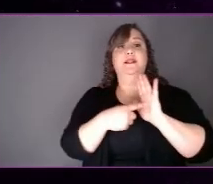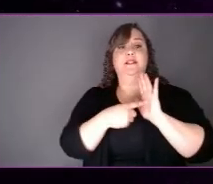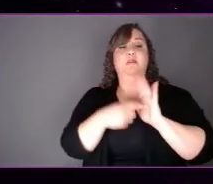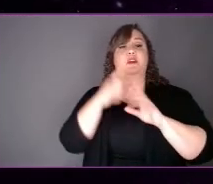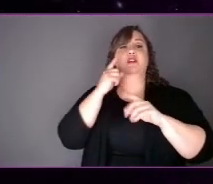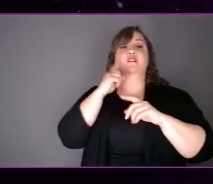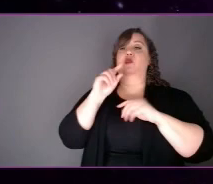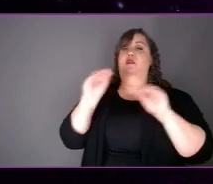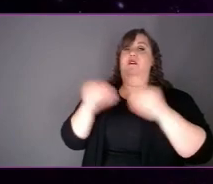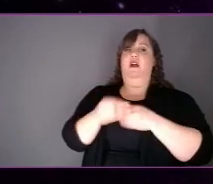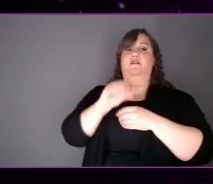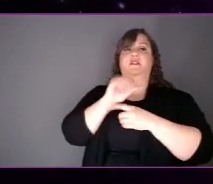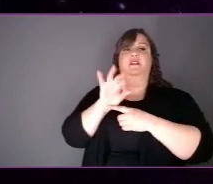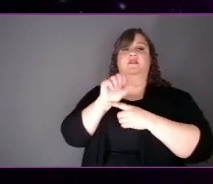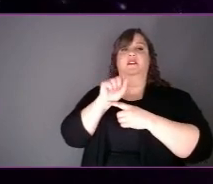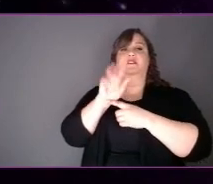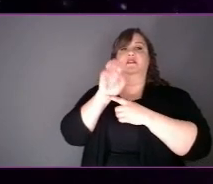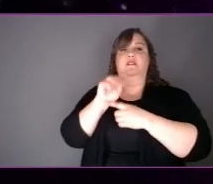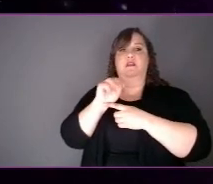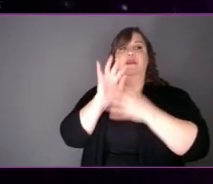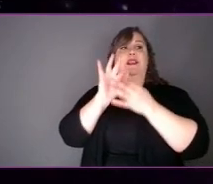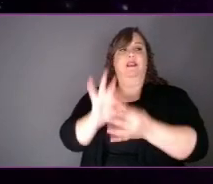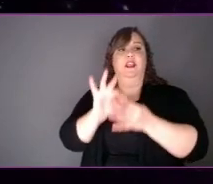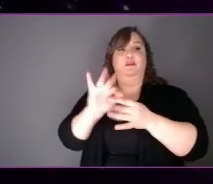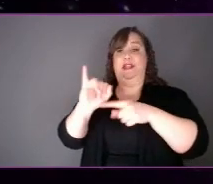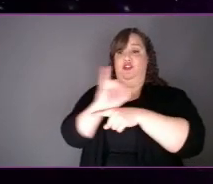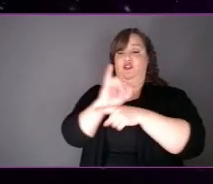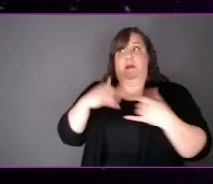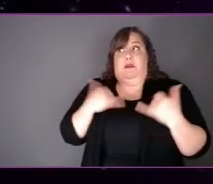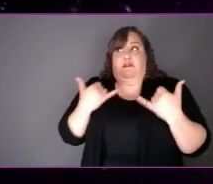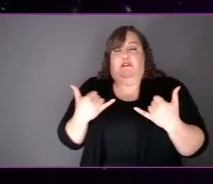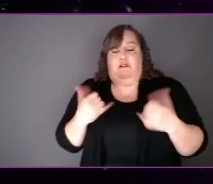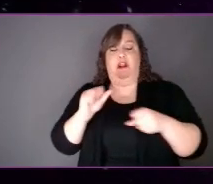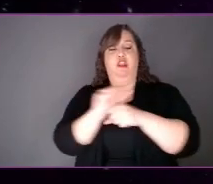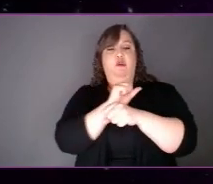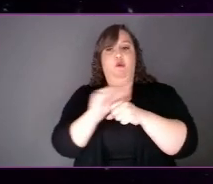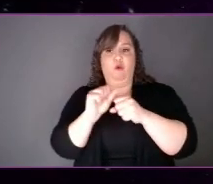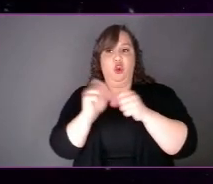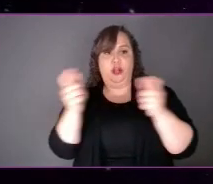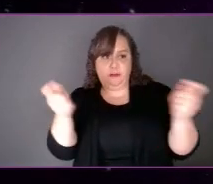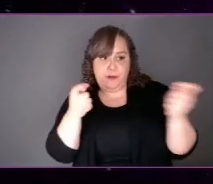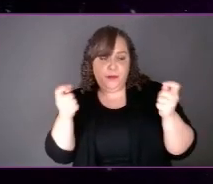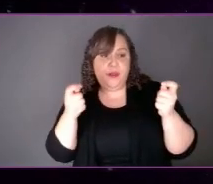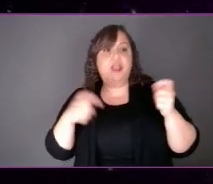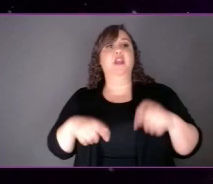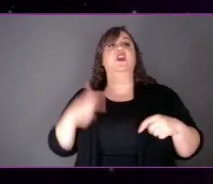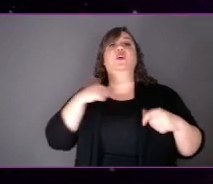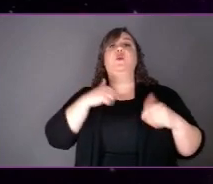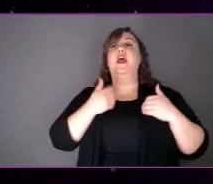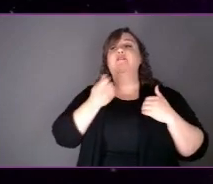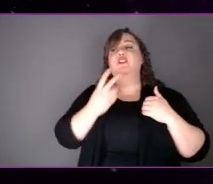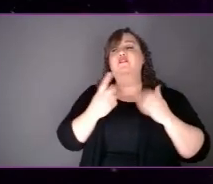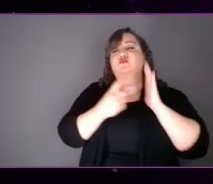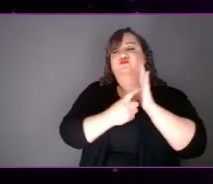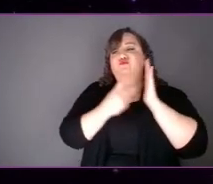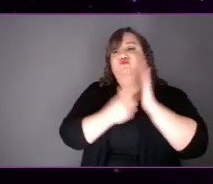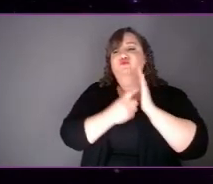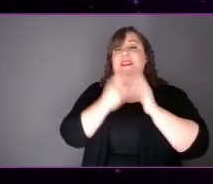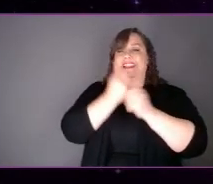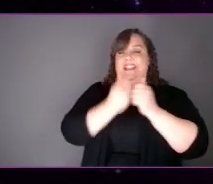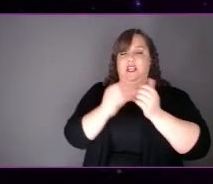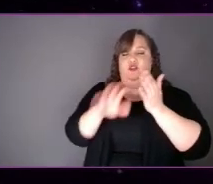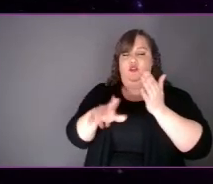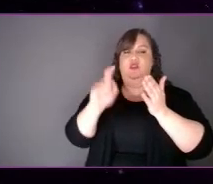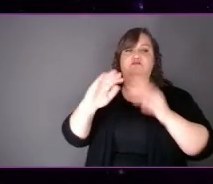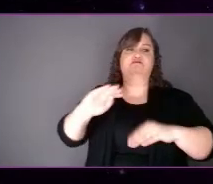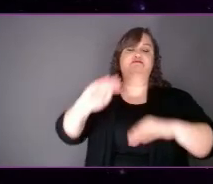Engagement internships that I currently work on and manage, we have a few eligibility requirements that each student needs to meet before going